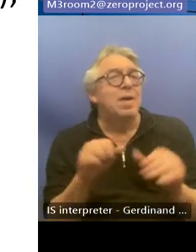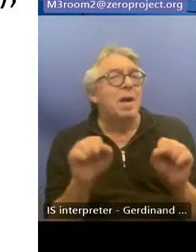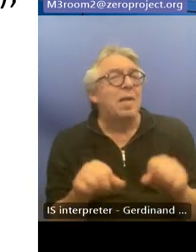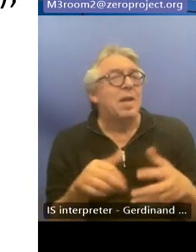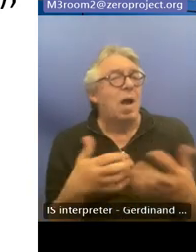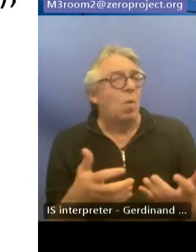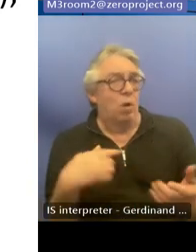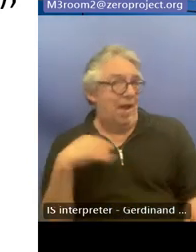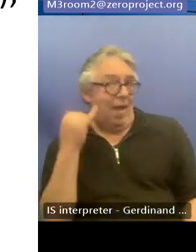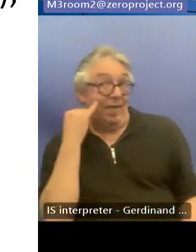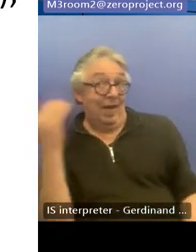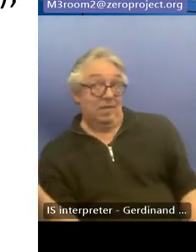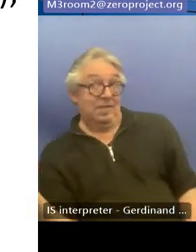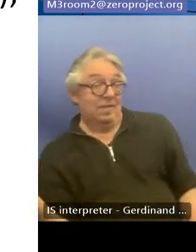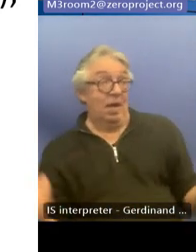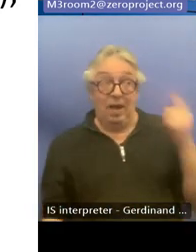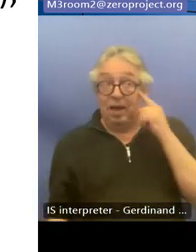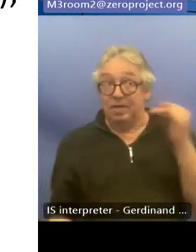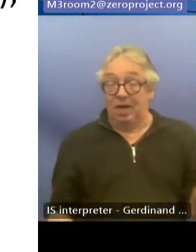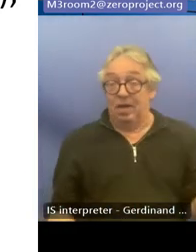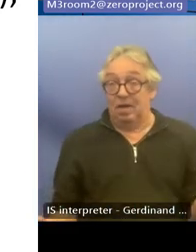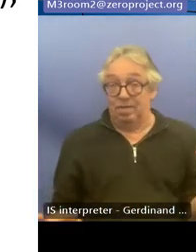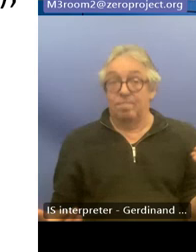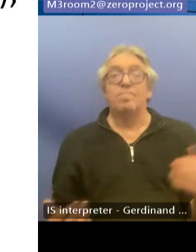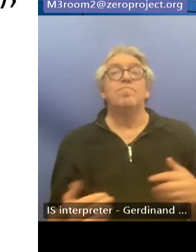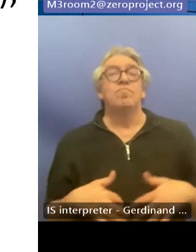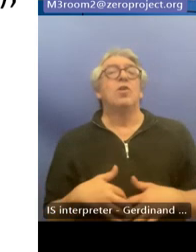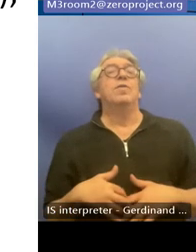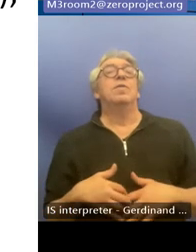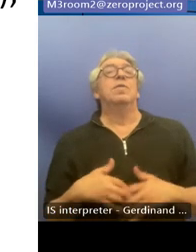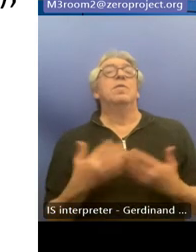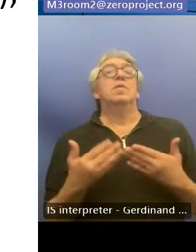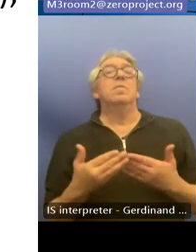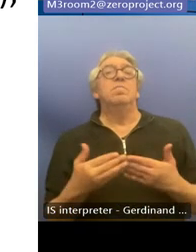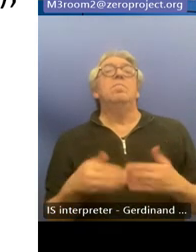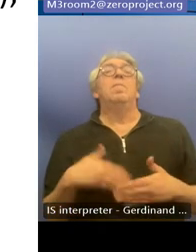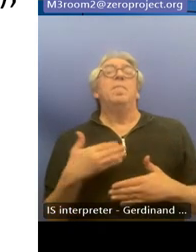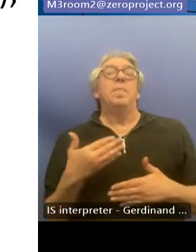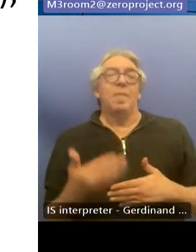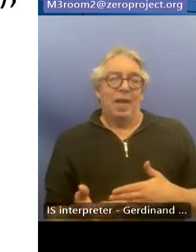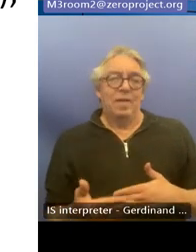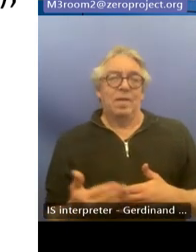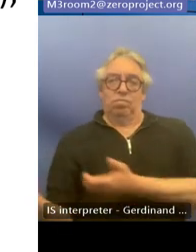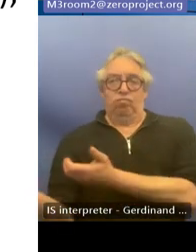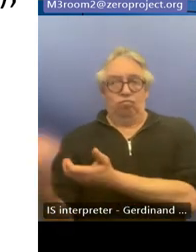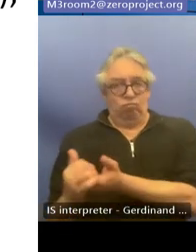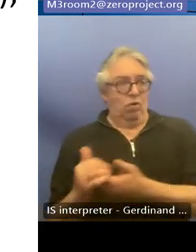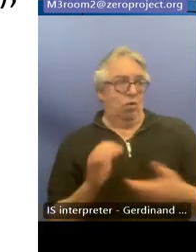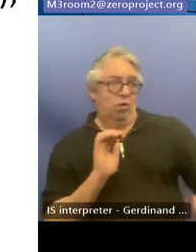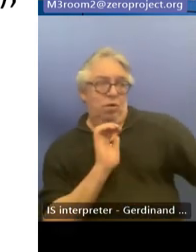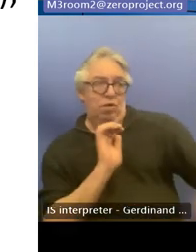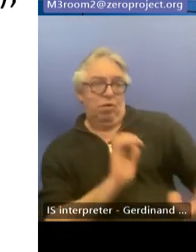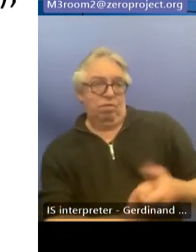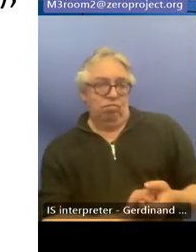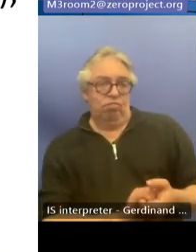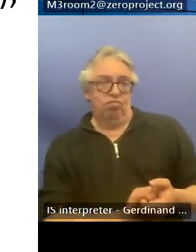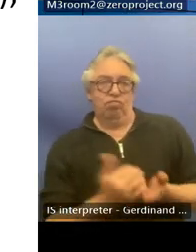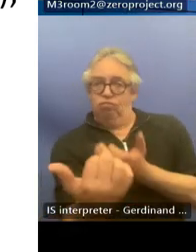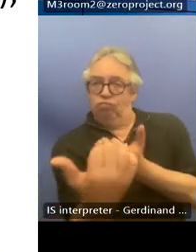monitoring and implementation, the process together with the different